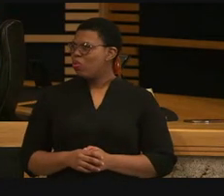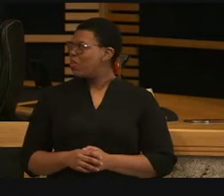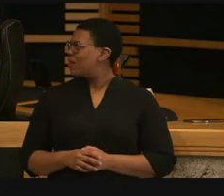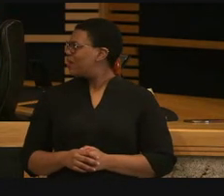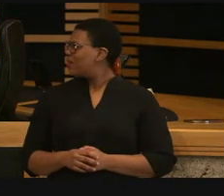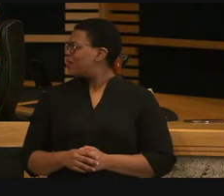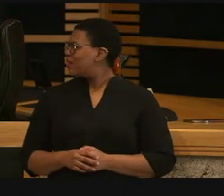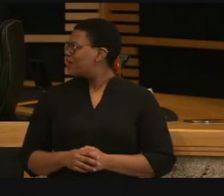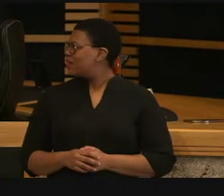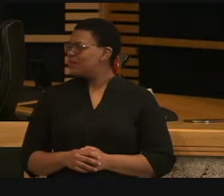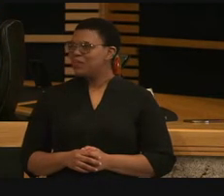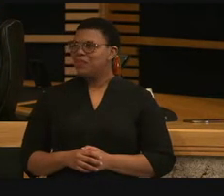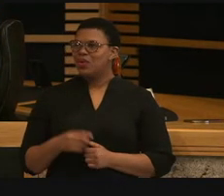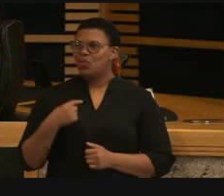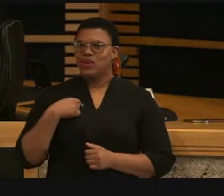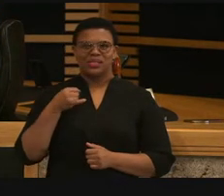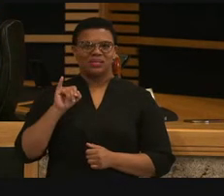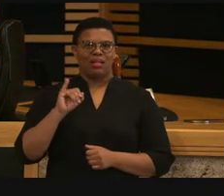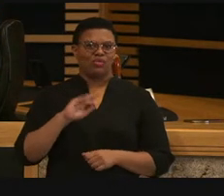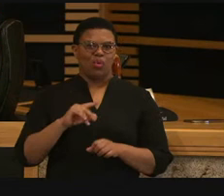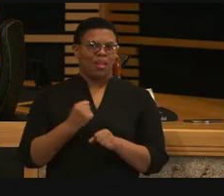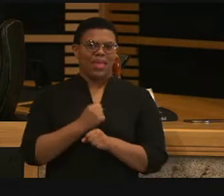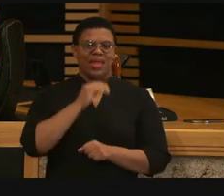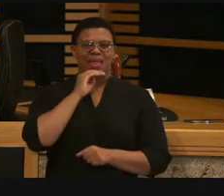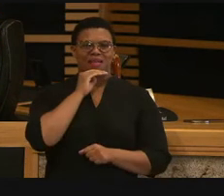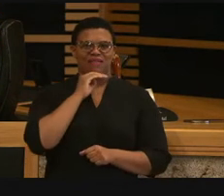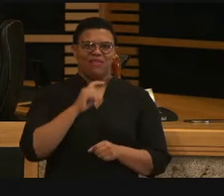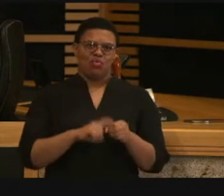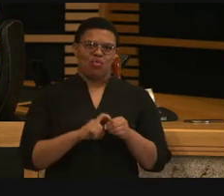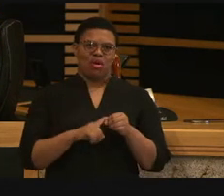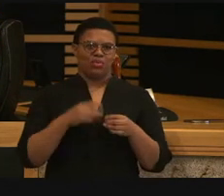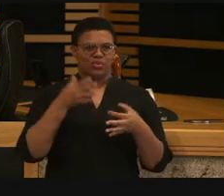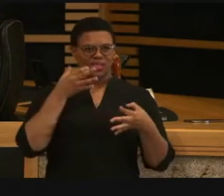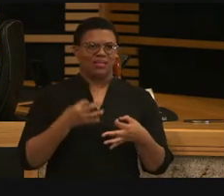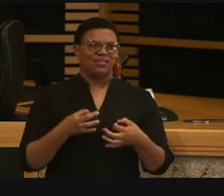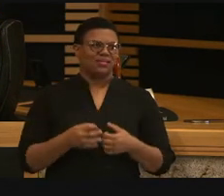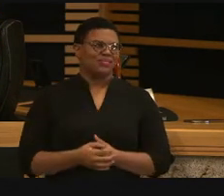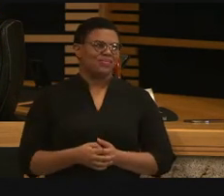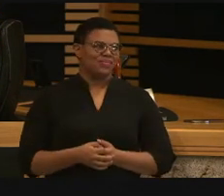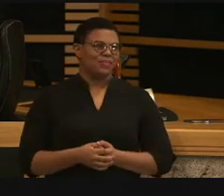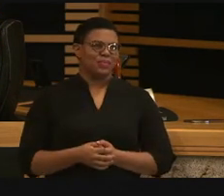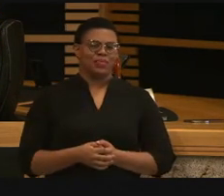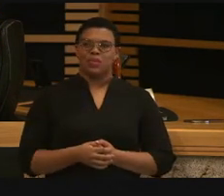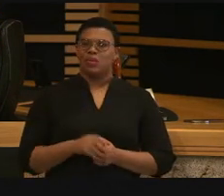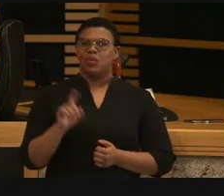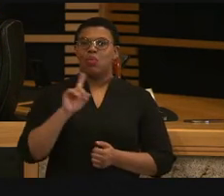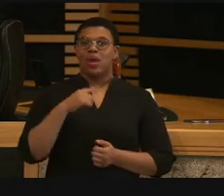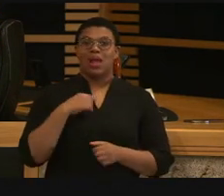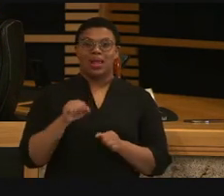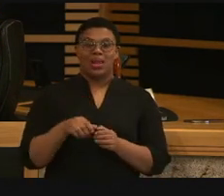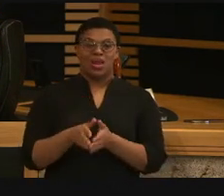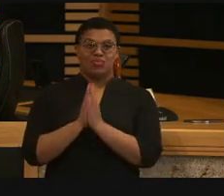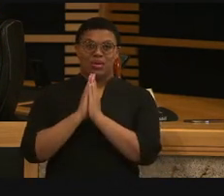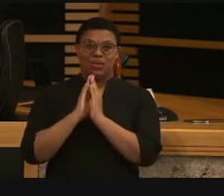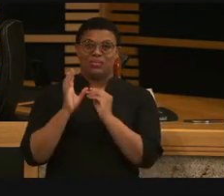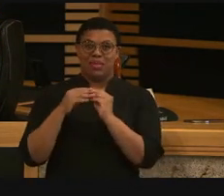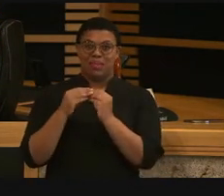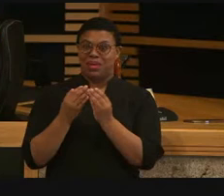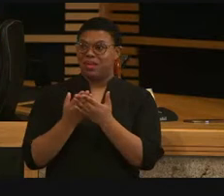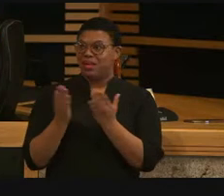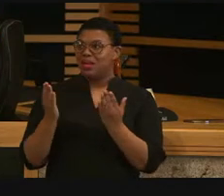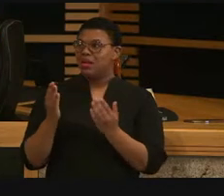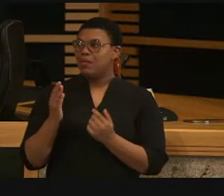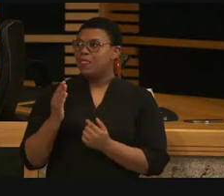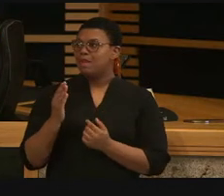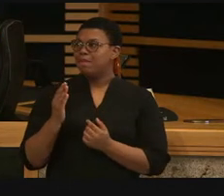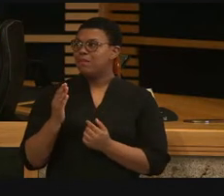Yes, we are still not making sufficient quorum to decide. What I can request, Honourable Members, is that duty